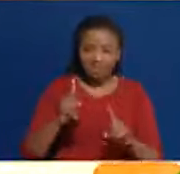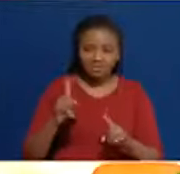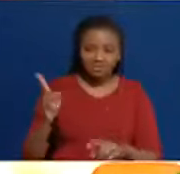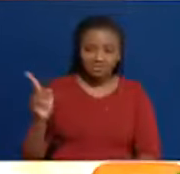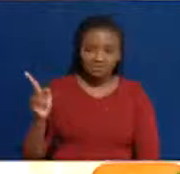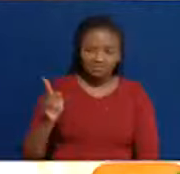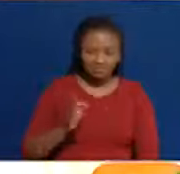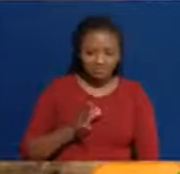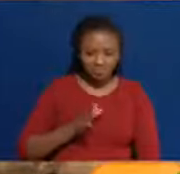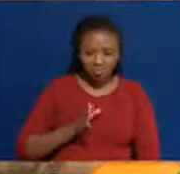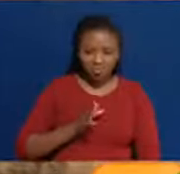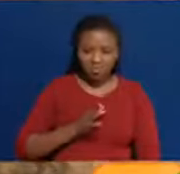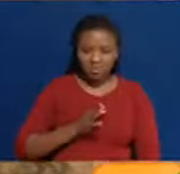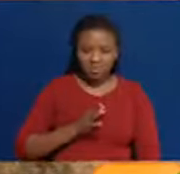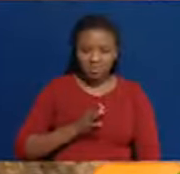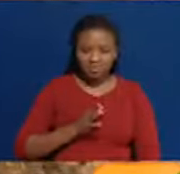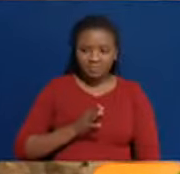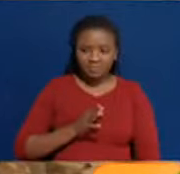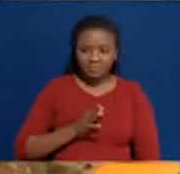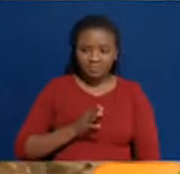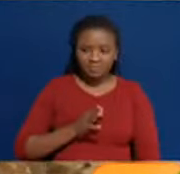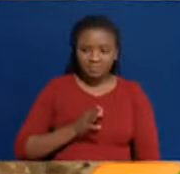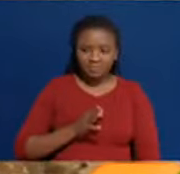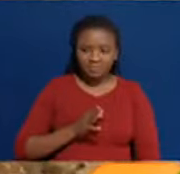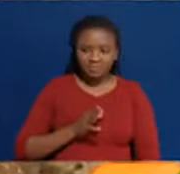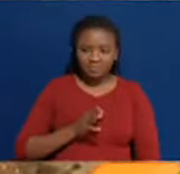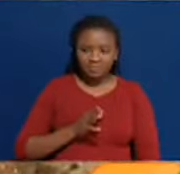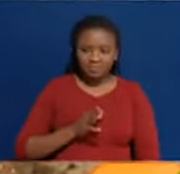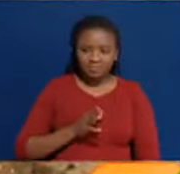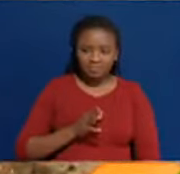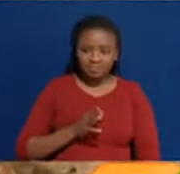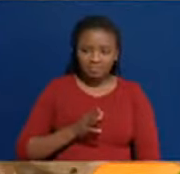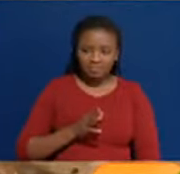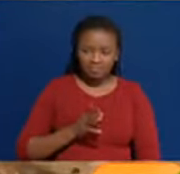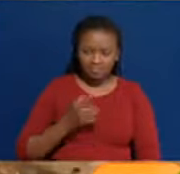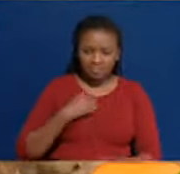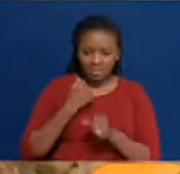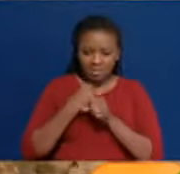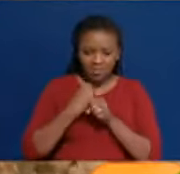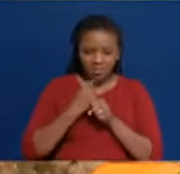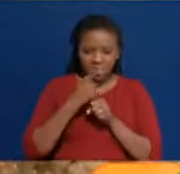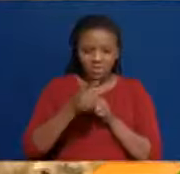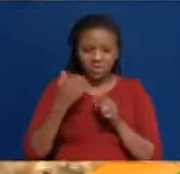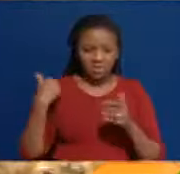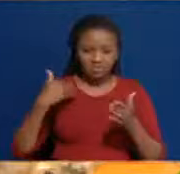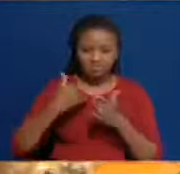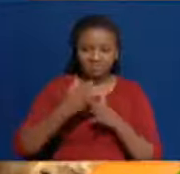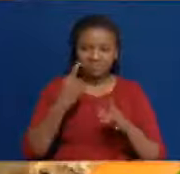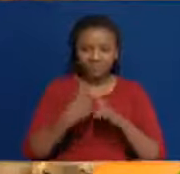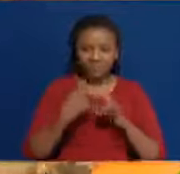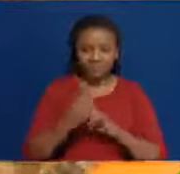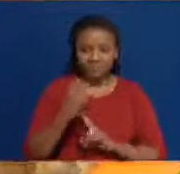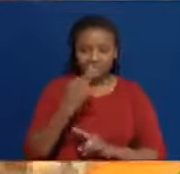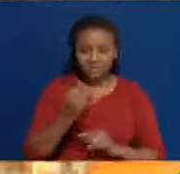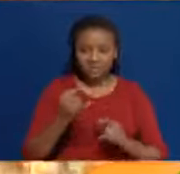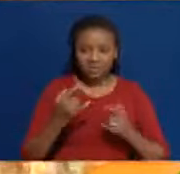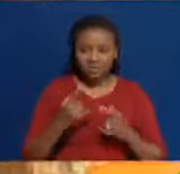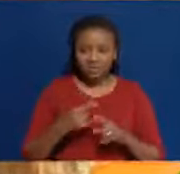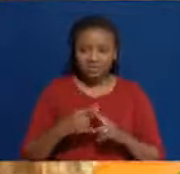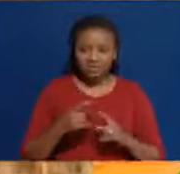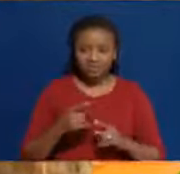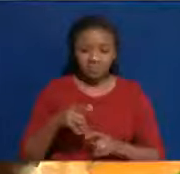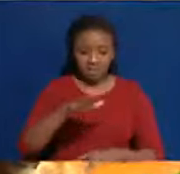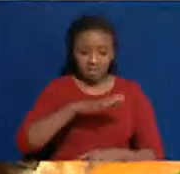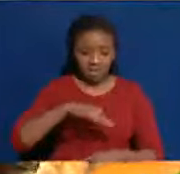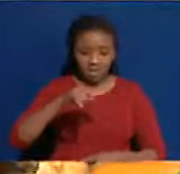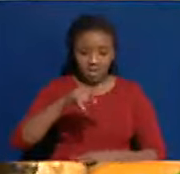Women are at the forefront. Nimefanya uchimbaji kwa miaka mitatu. Hapa nilipo nilianza tangu mwezi